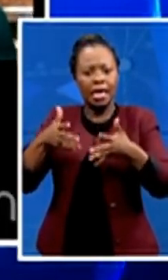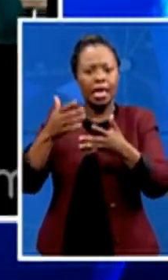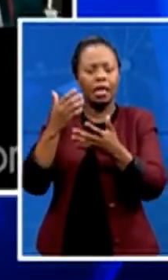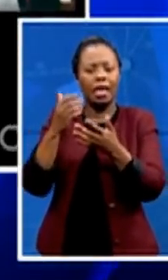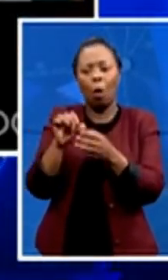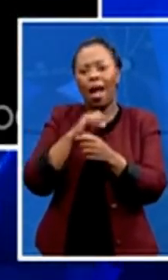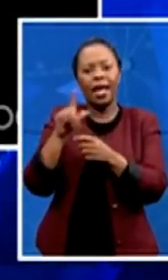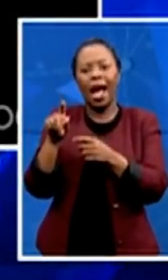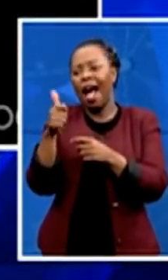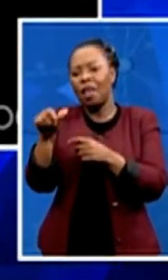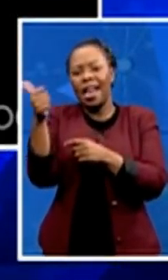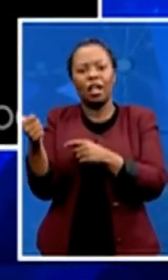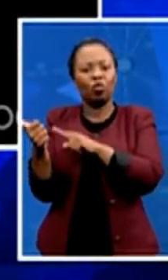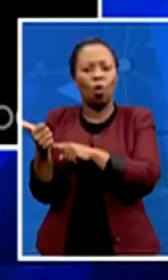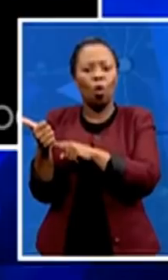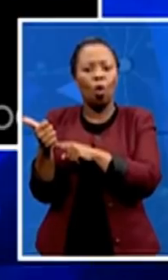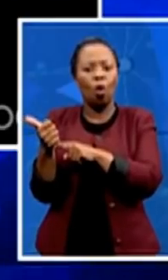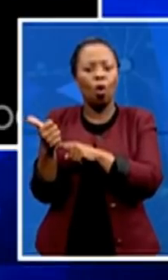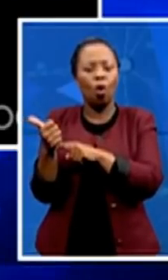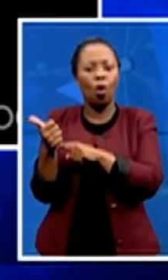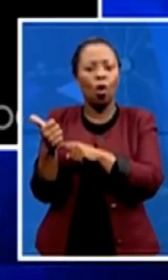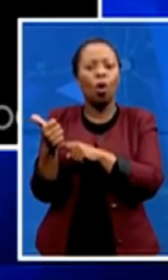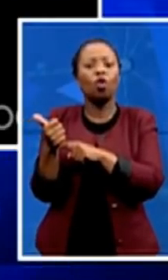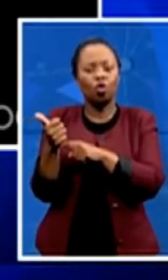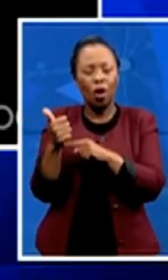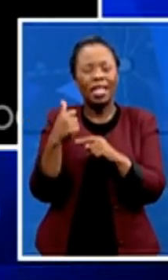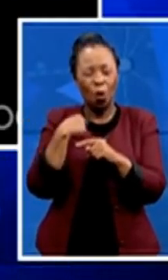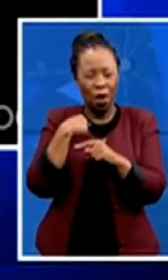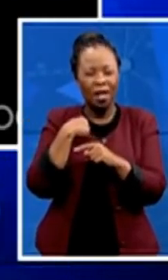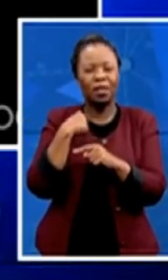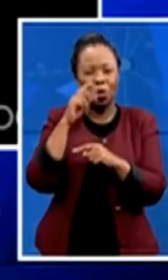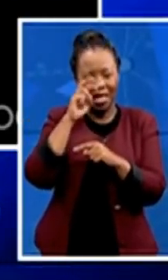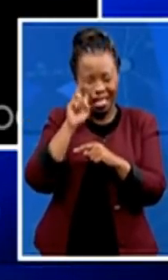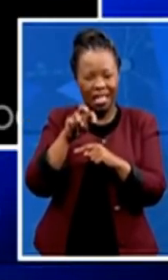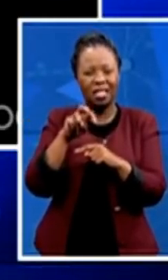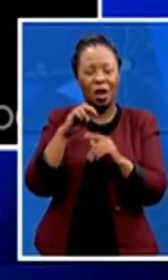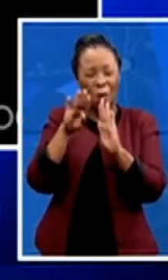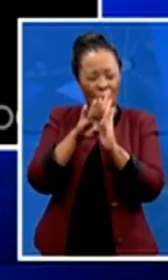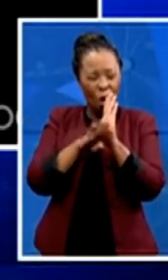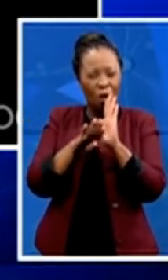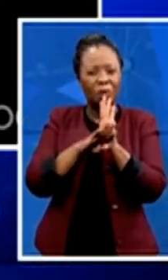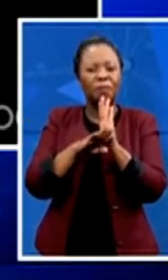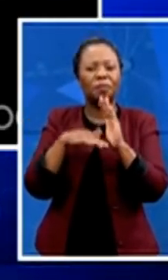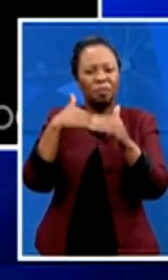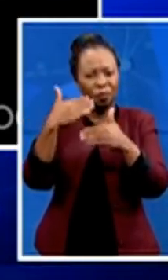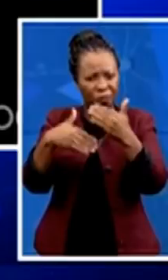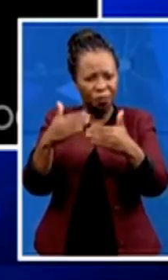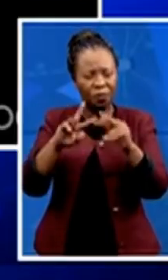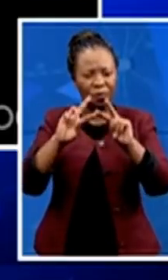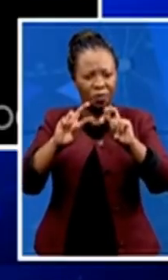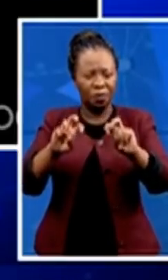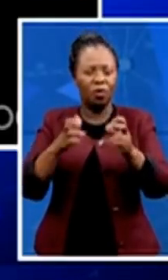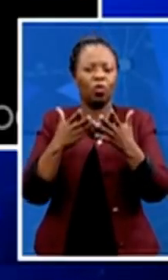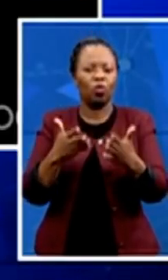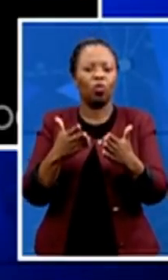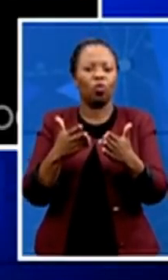that's really where we must look at this problem, not at the artificial levels of the